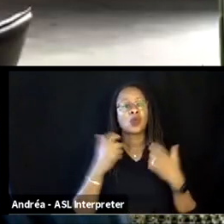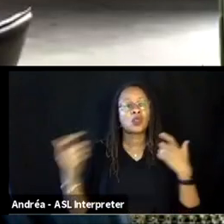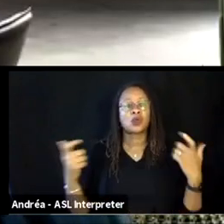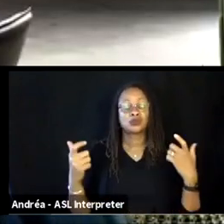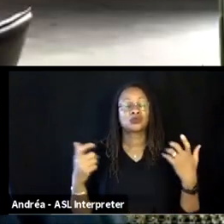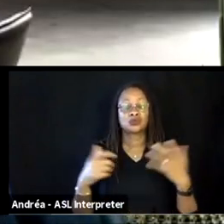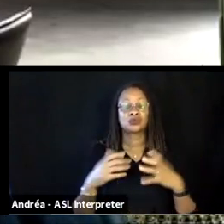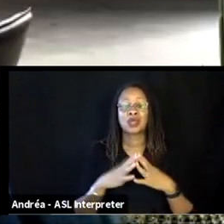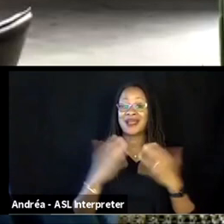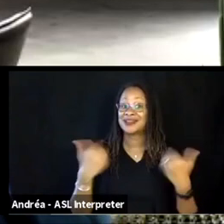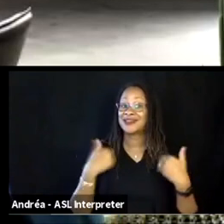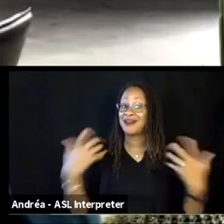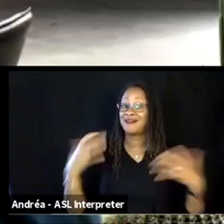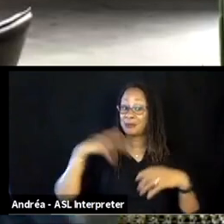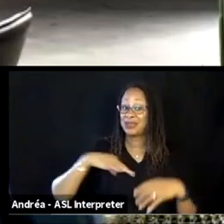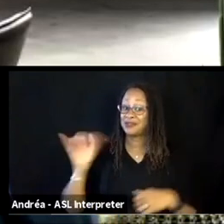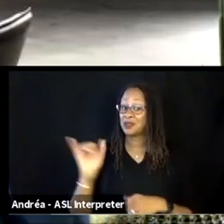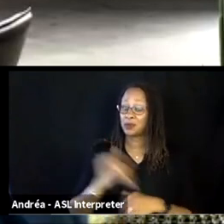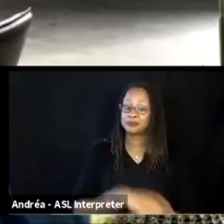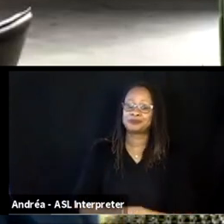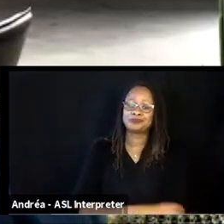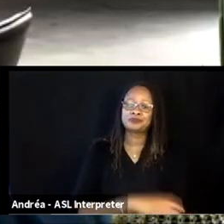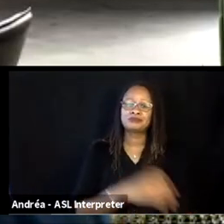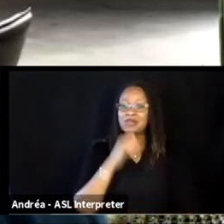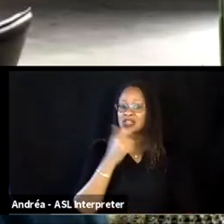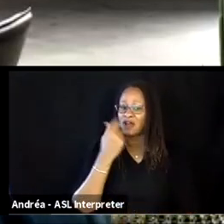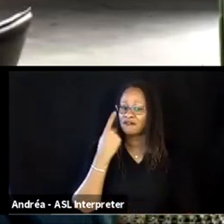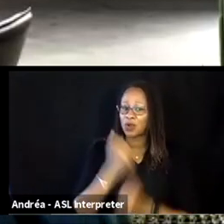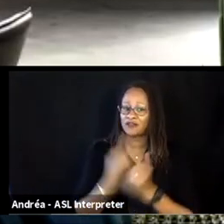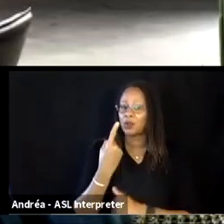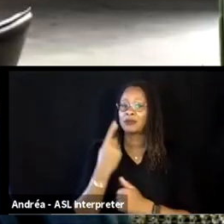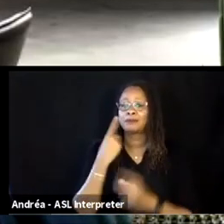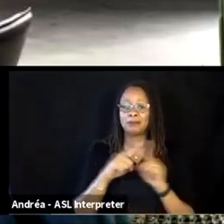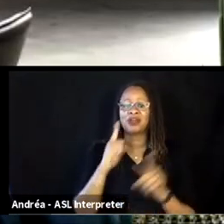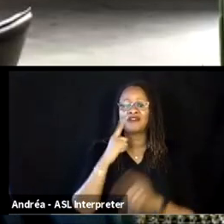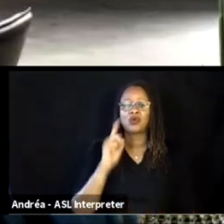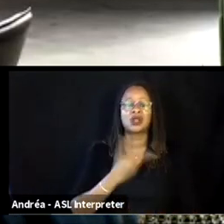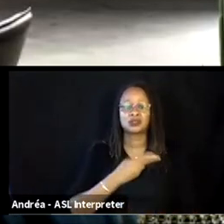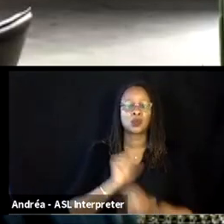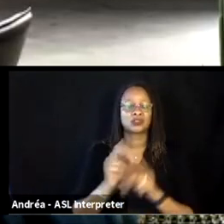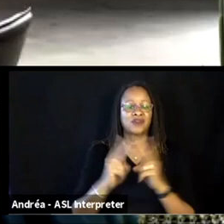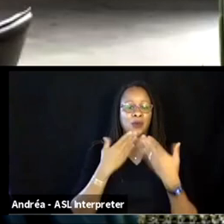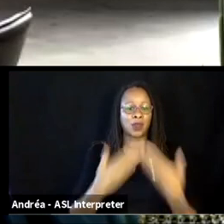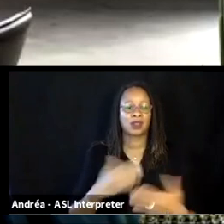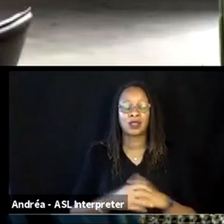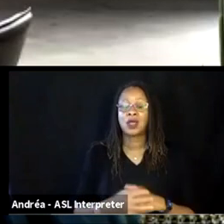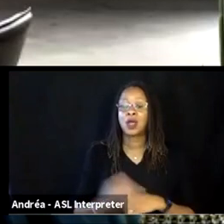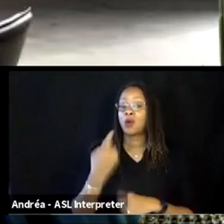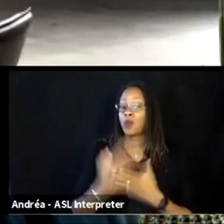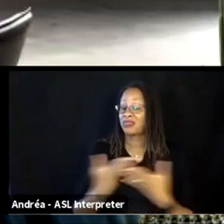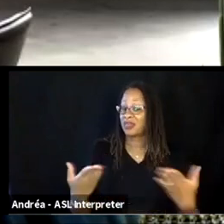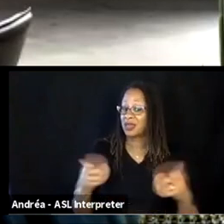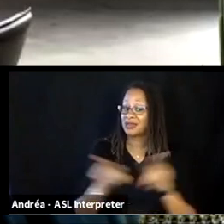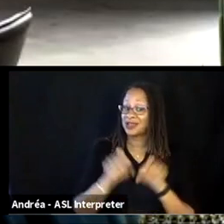a lot of benefits as well. It's not for everyone, but for us, it works very well. One of the things, as